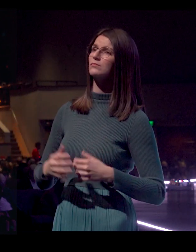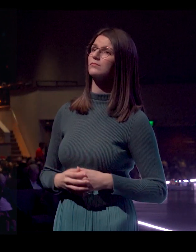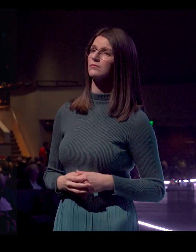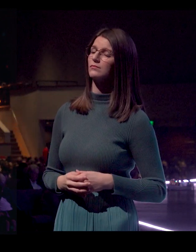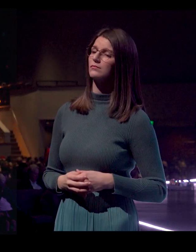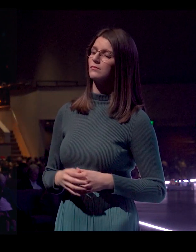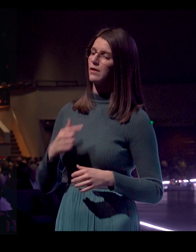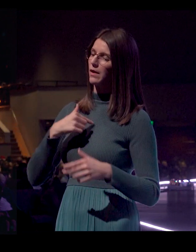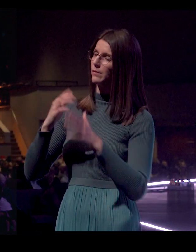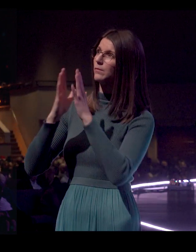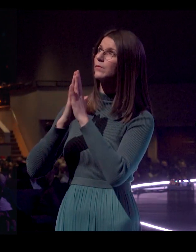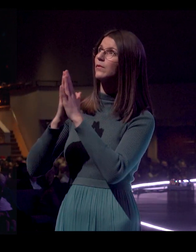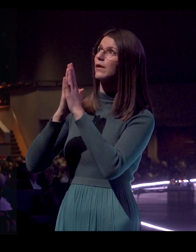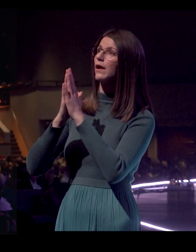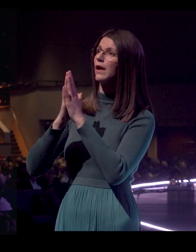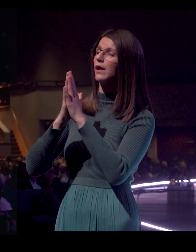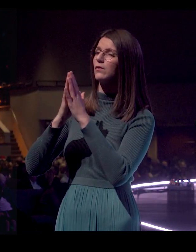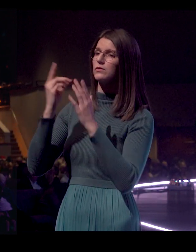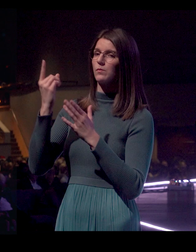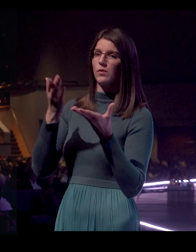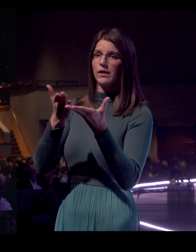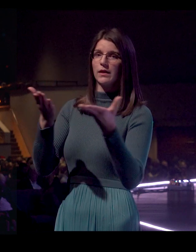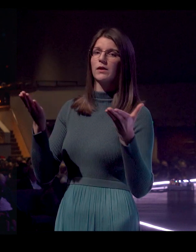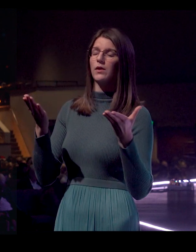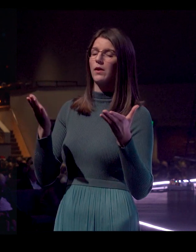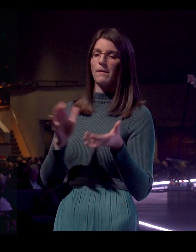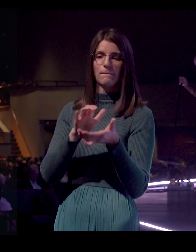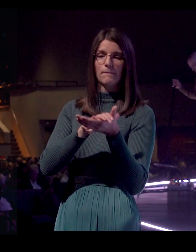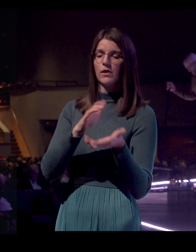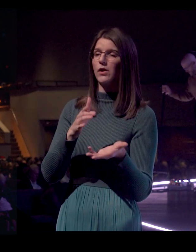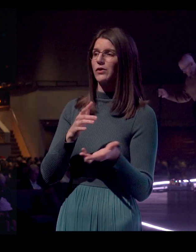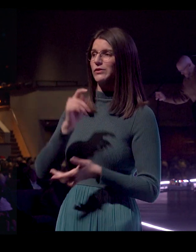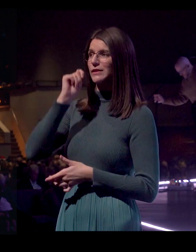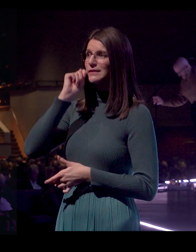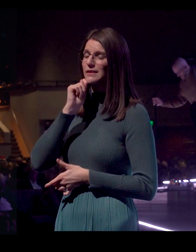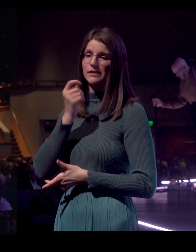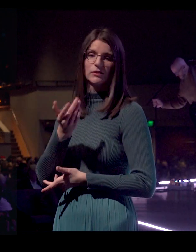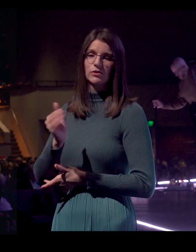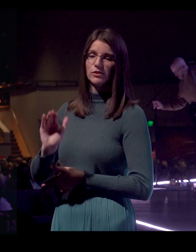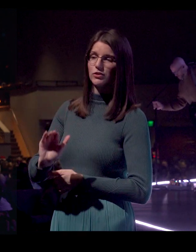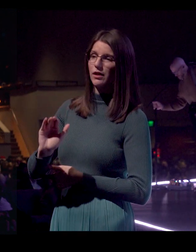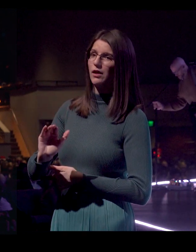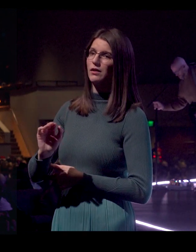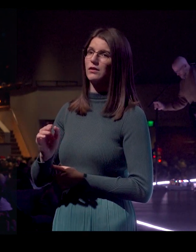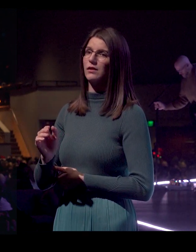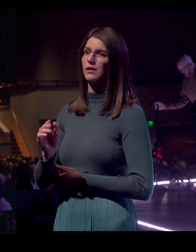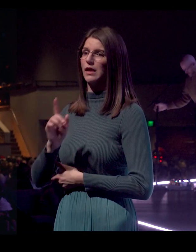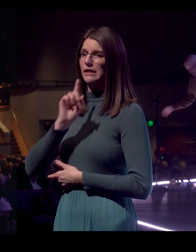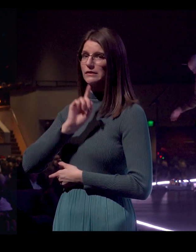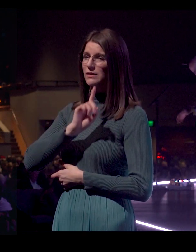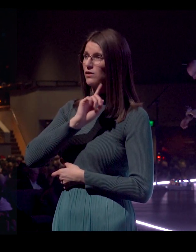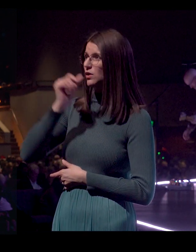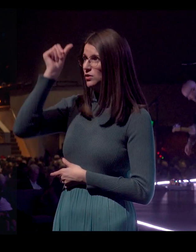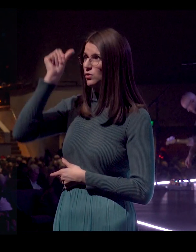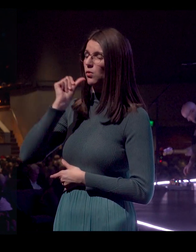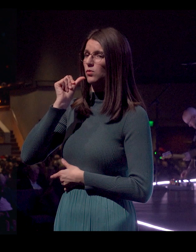a teenager, a child, a single adult, for someone that just needs you. Would you give them the bold